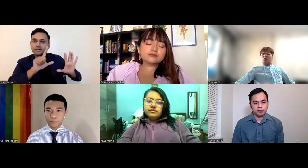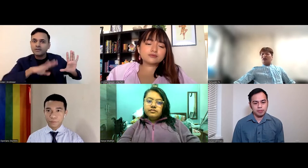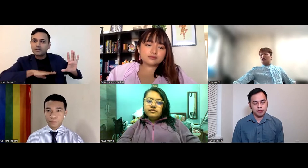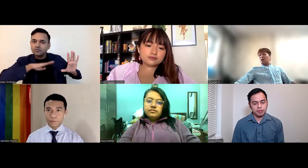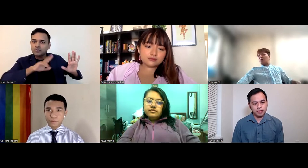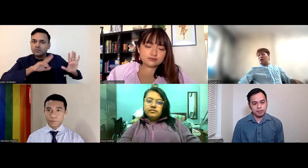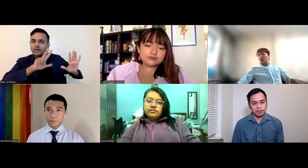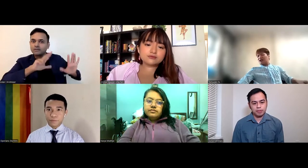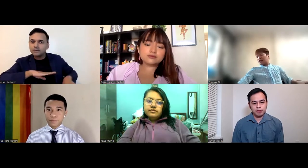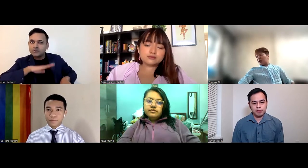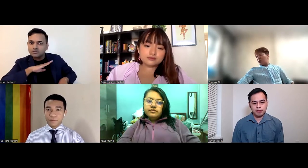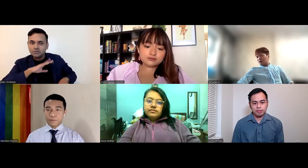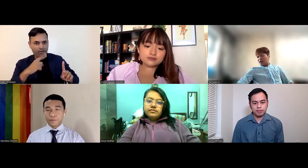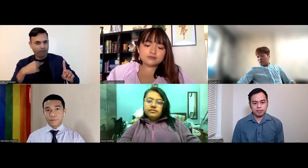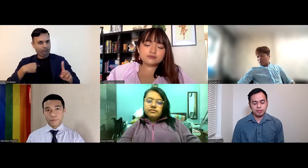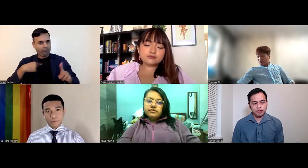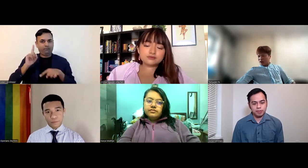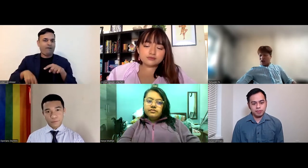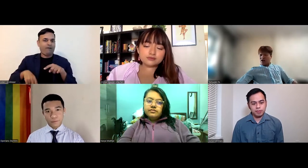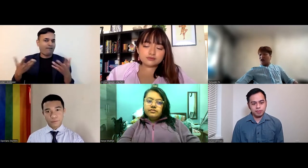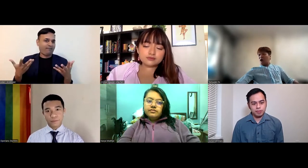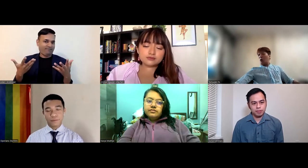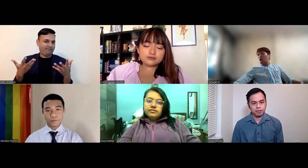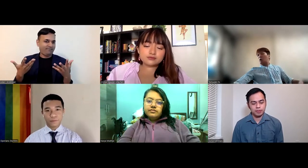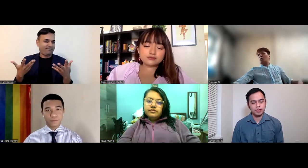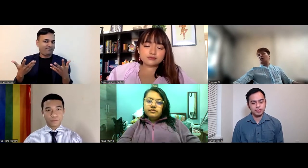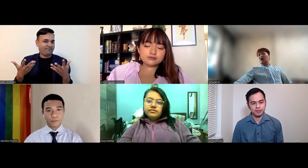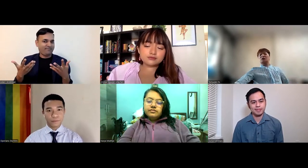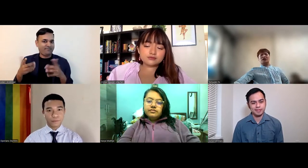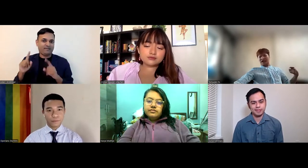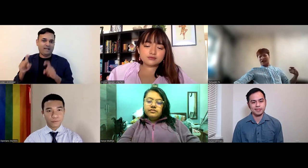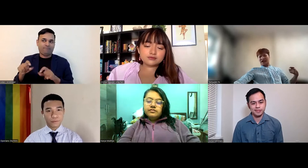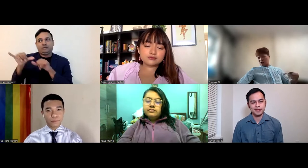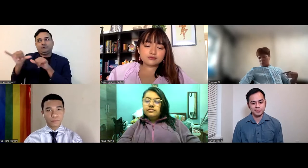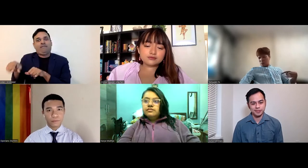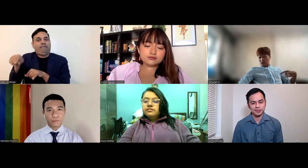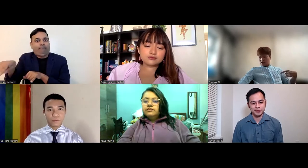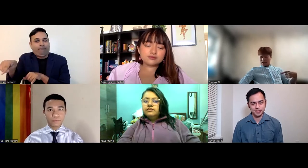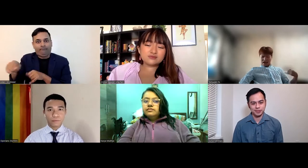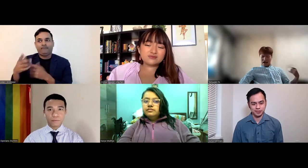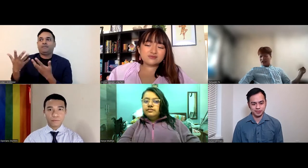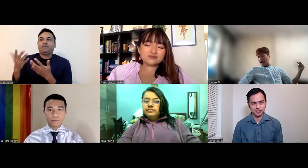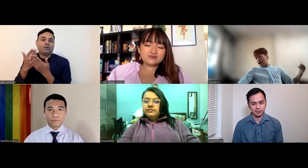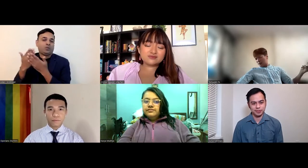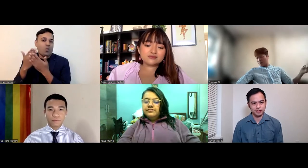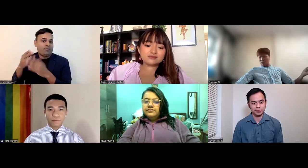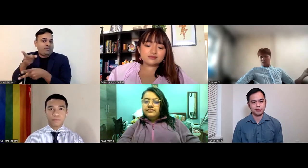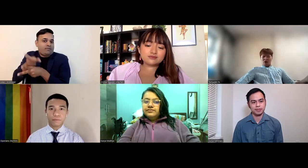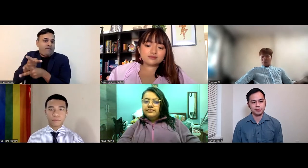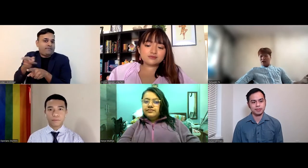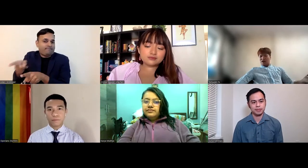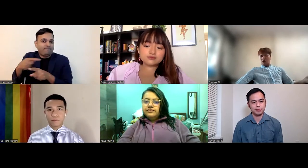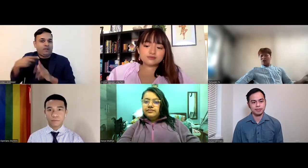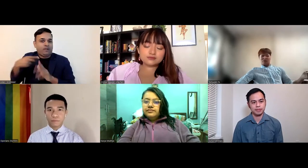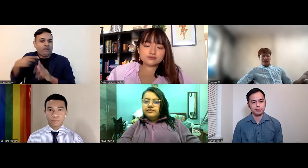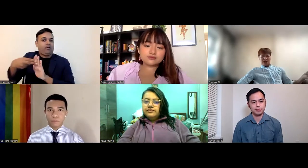special education schools. And during this period, the first